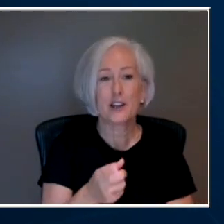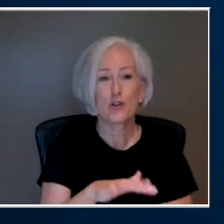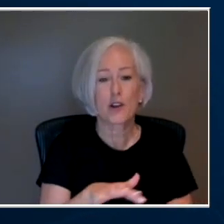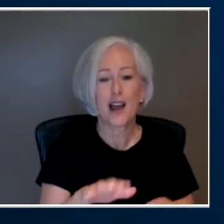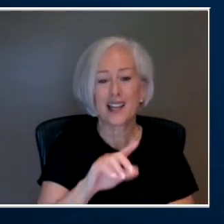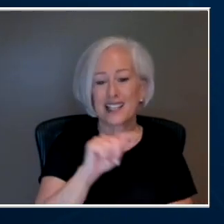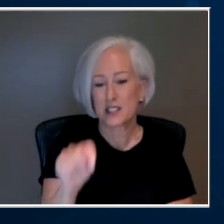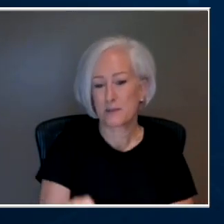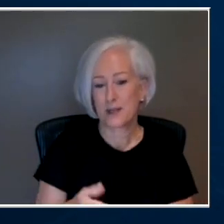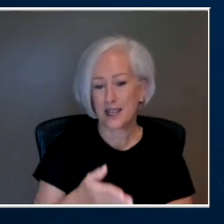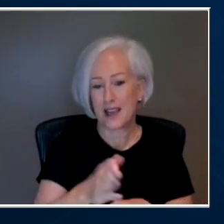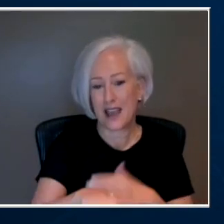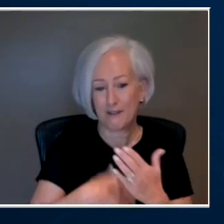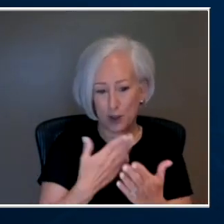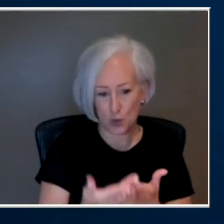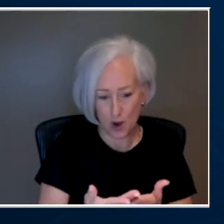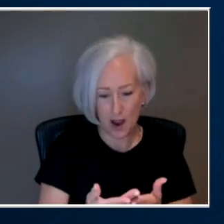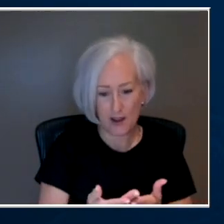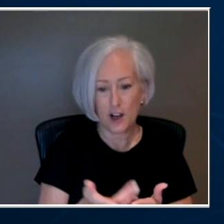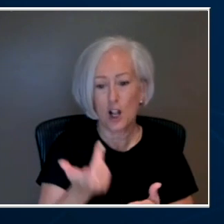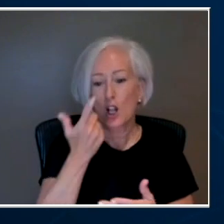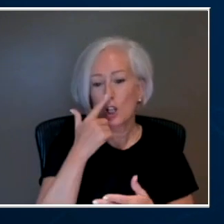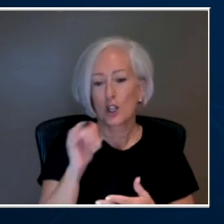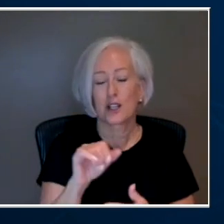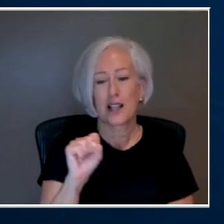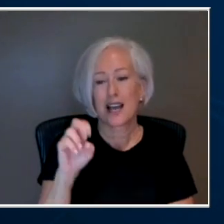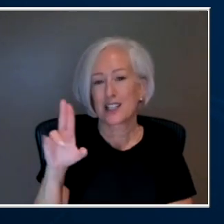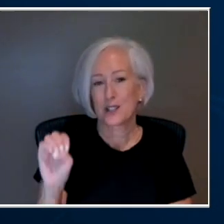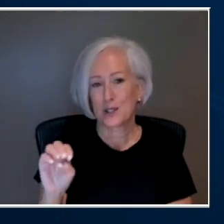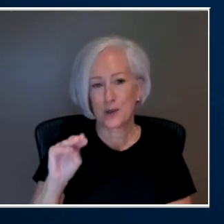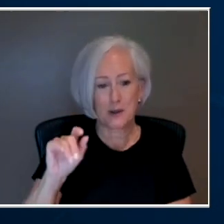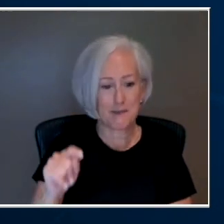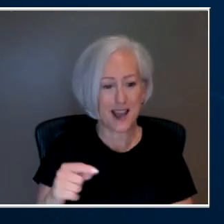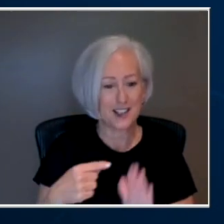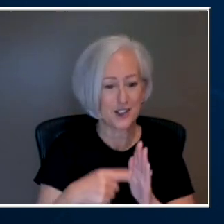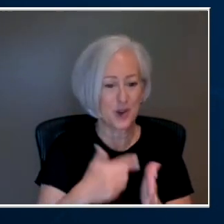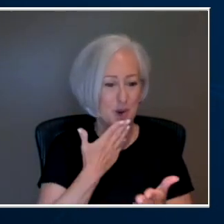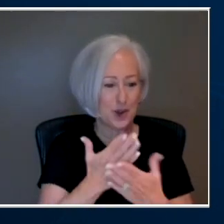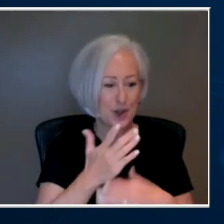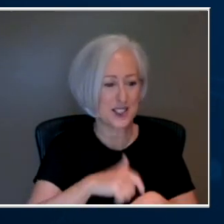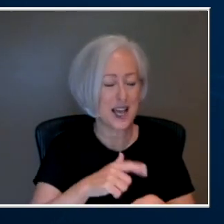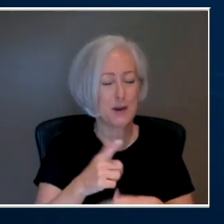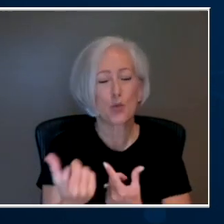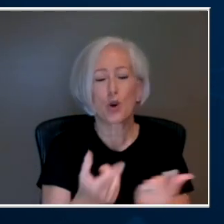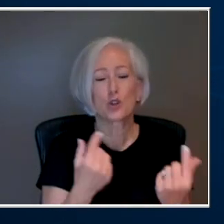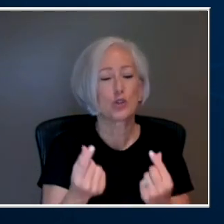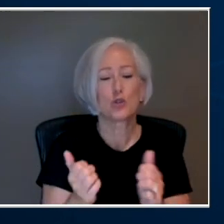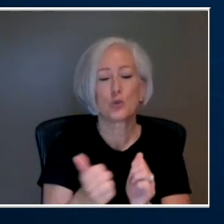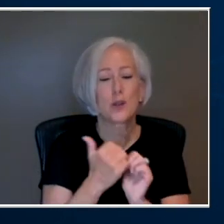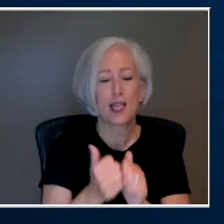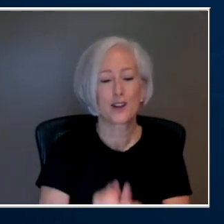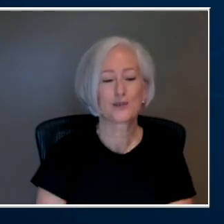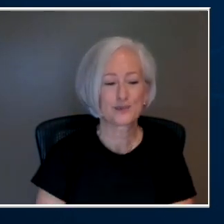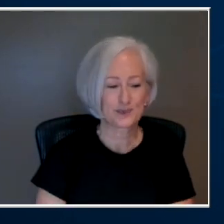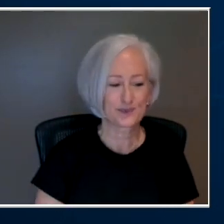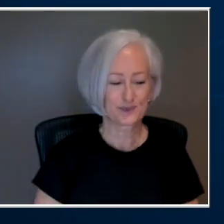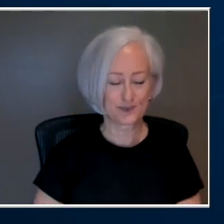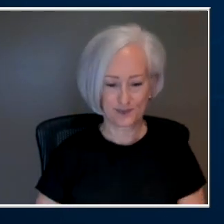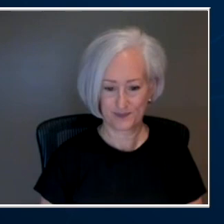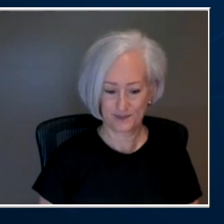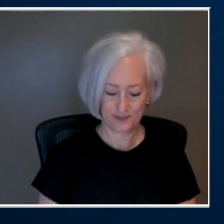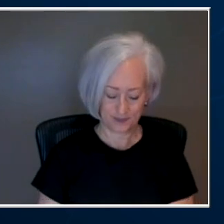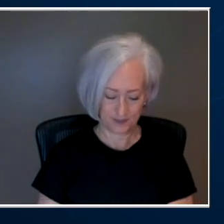after you arrived. And it looks like Sue and Matt showed you a really good time. What kinds of stuff did you do together? Well,